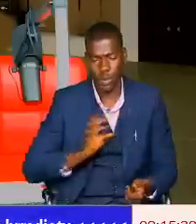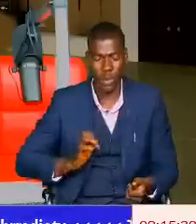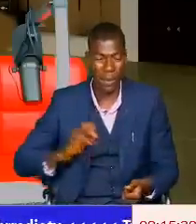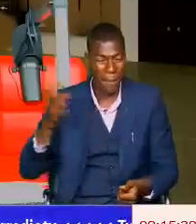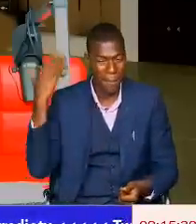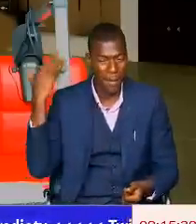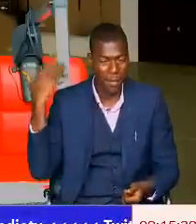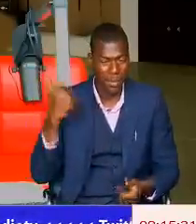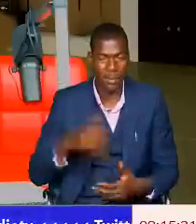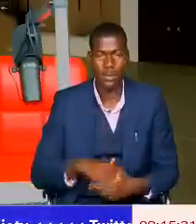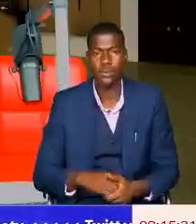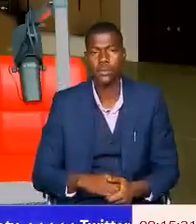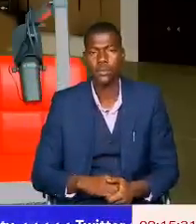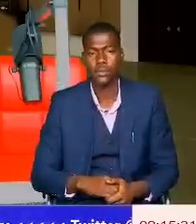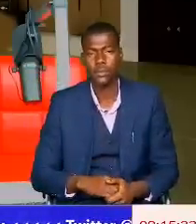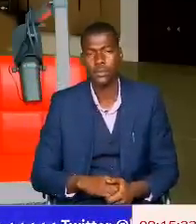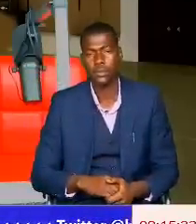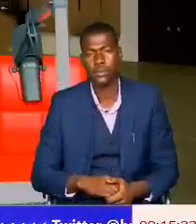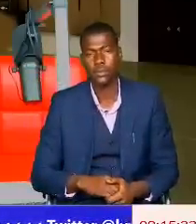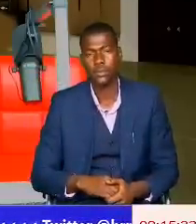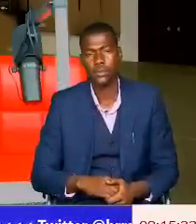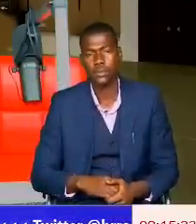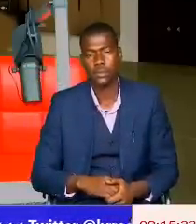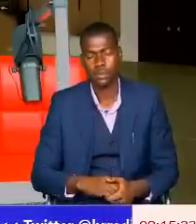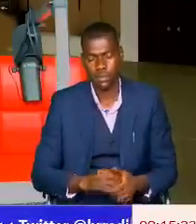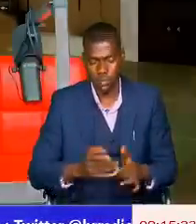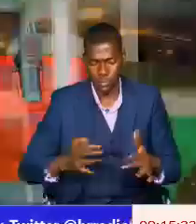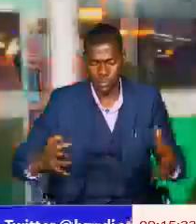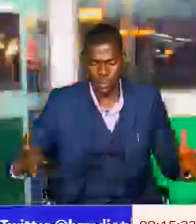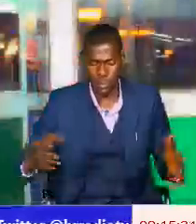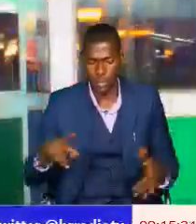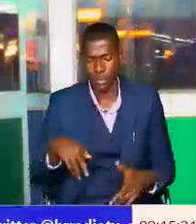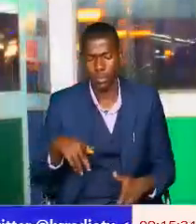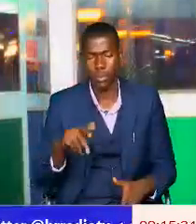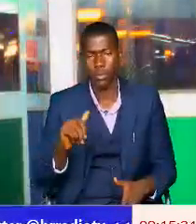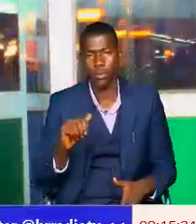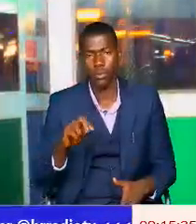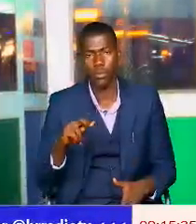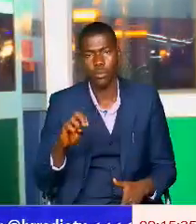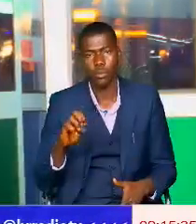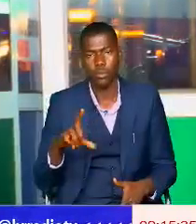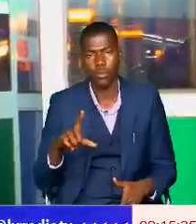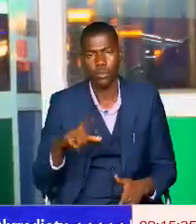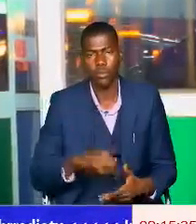the during the panel, one of the panel sittings,